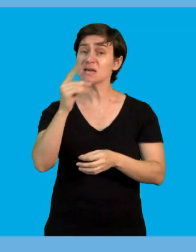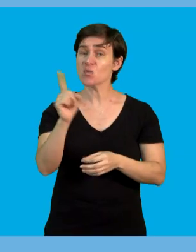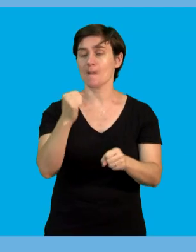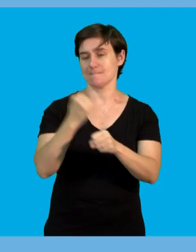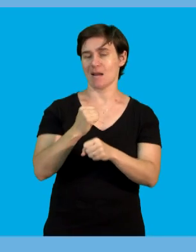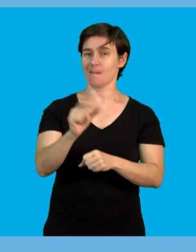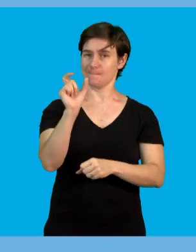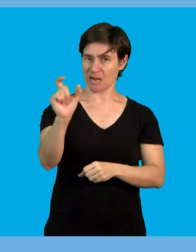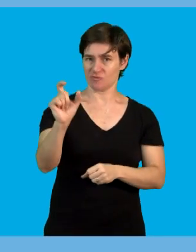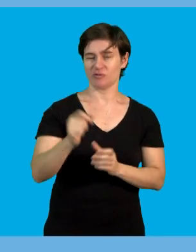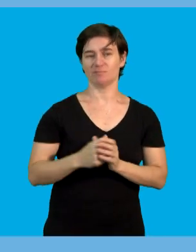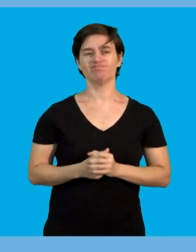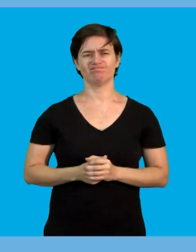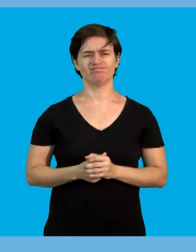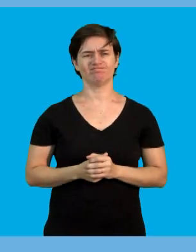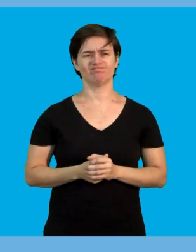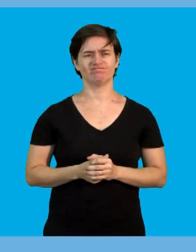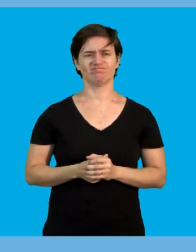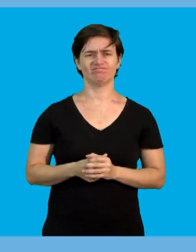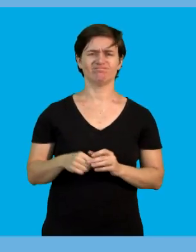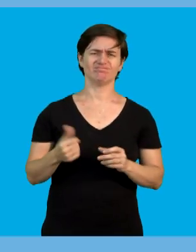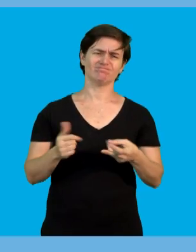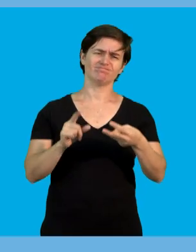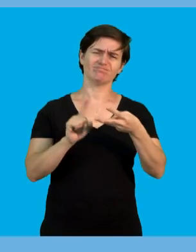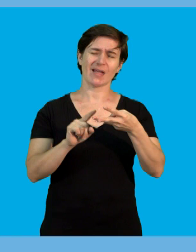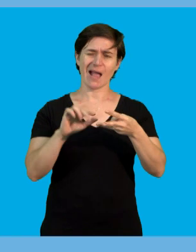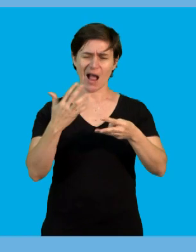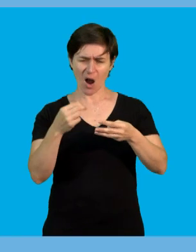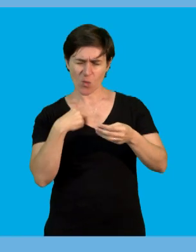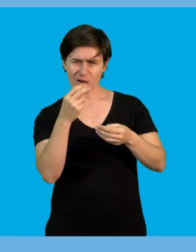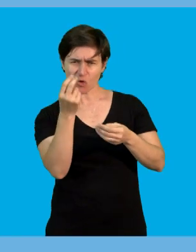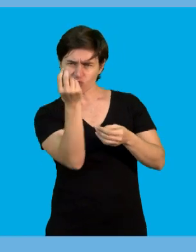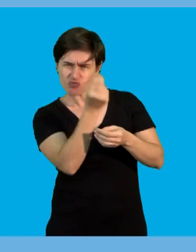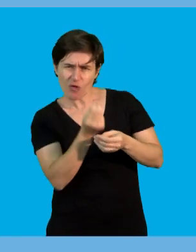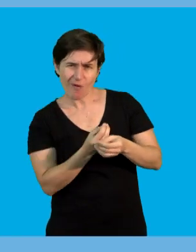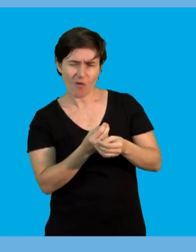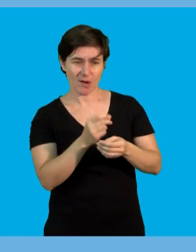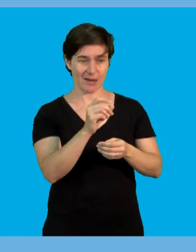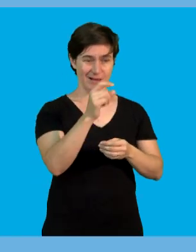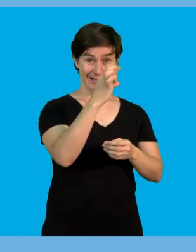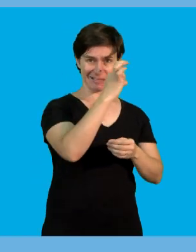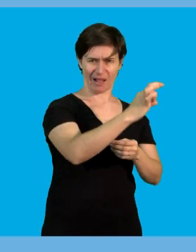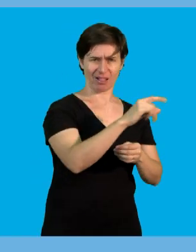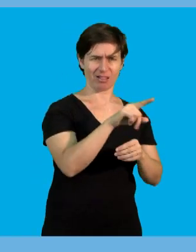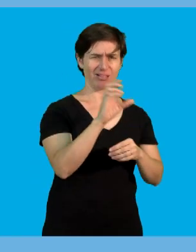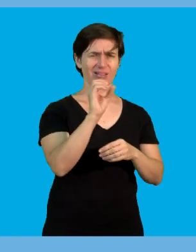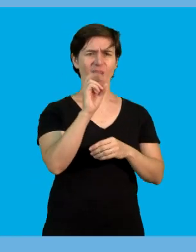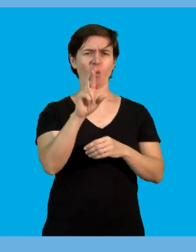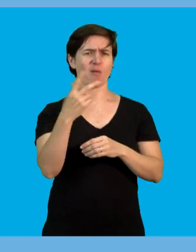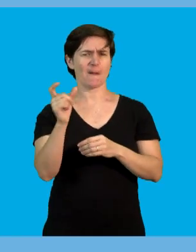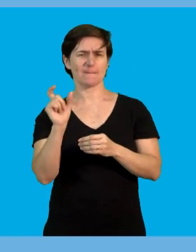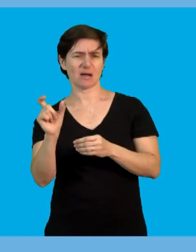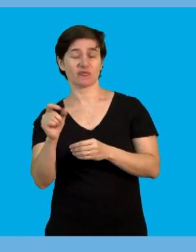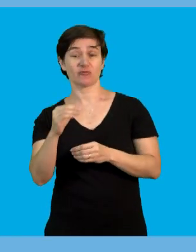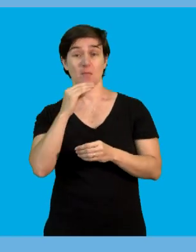have a battery. And how we denote a cell, when we are drawing a diagram for a cell, we are using these